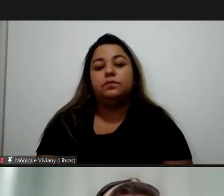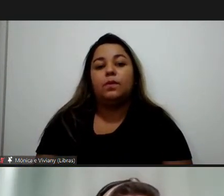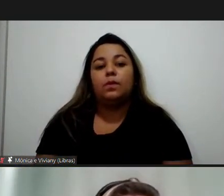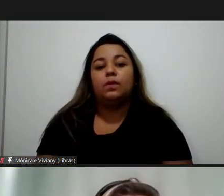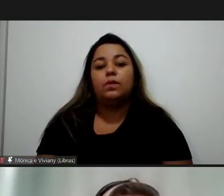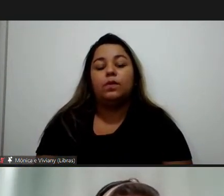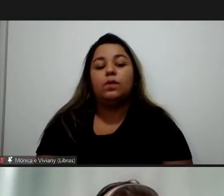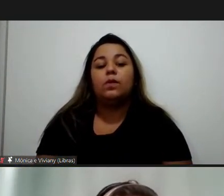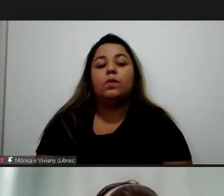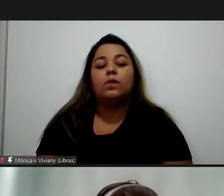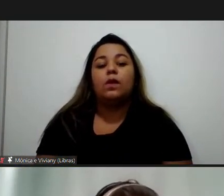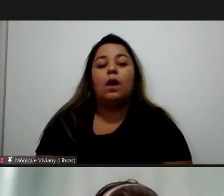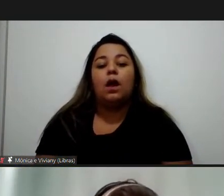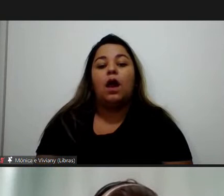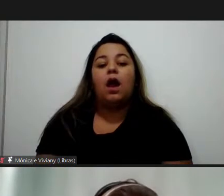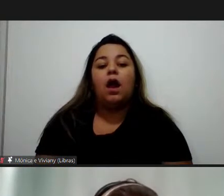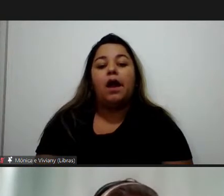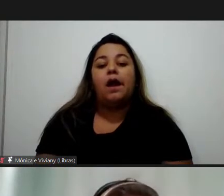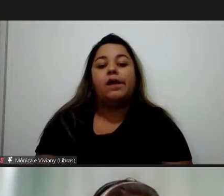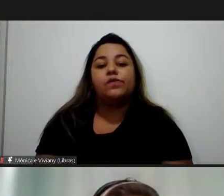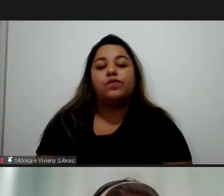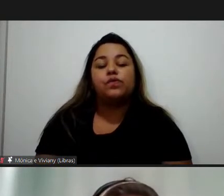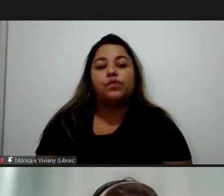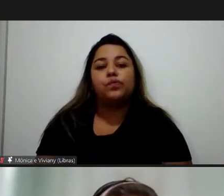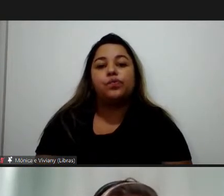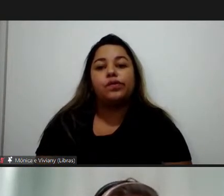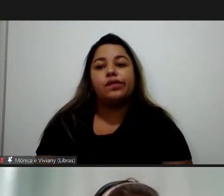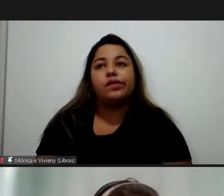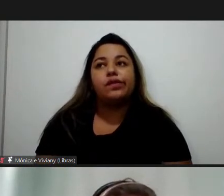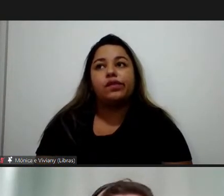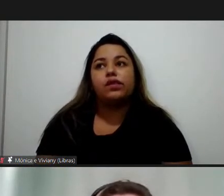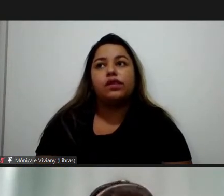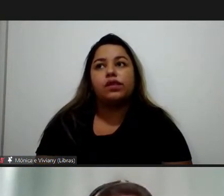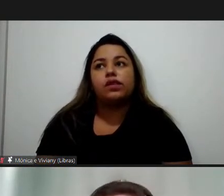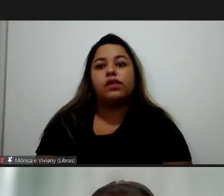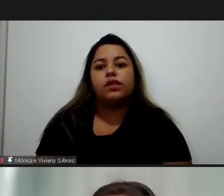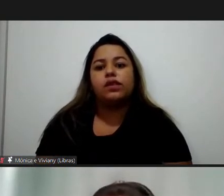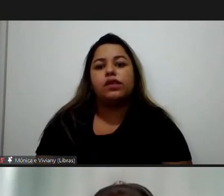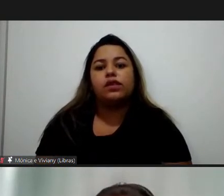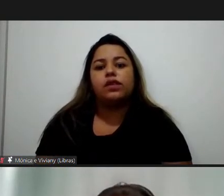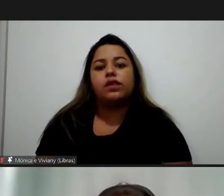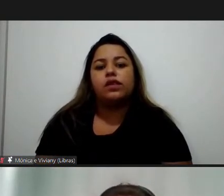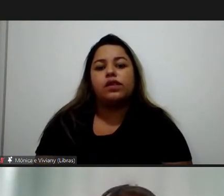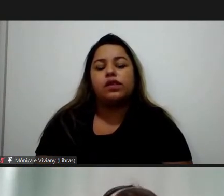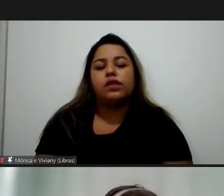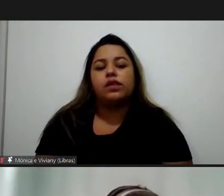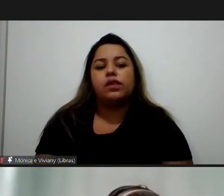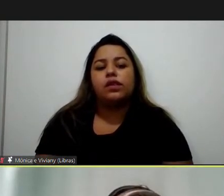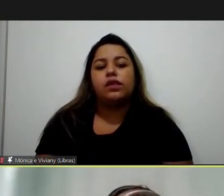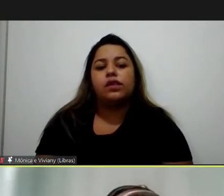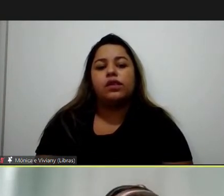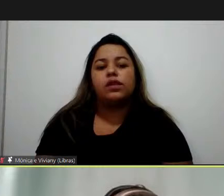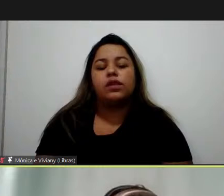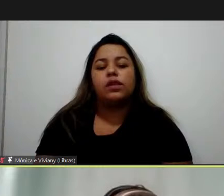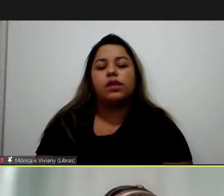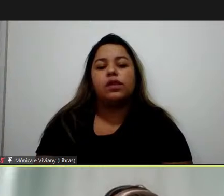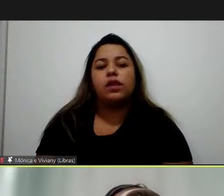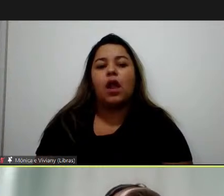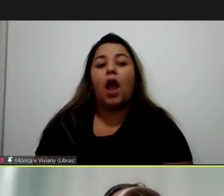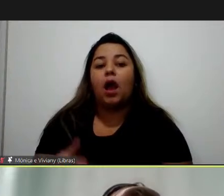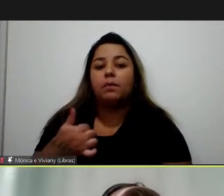Thank you very much for the question. Can I ask you to repeat the third question, because I didn't quite get it. Ok. Sorry. A